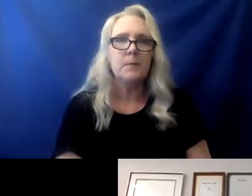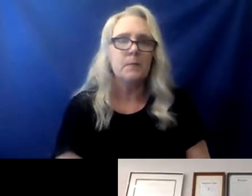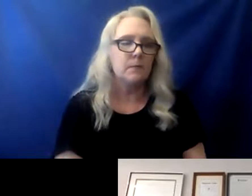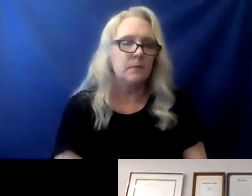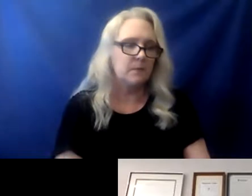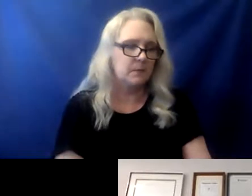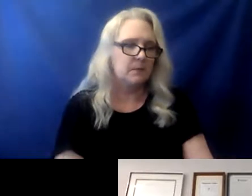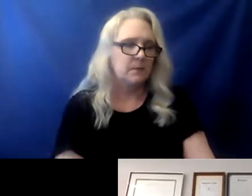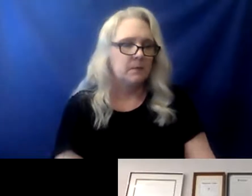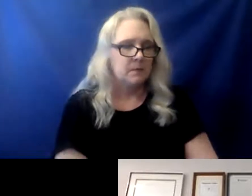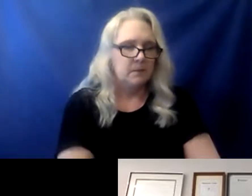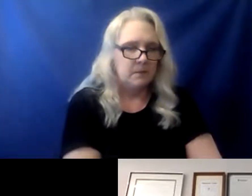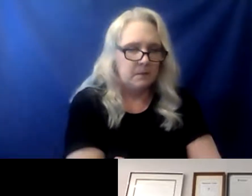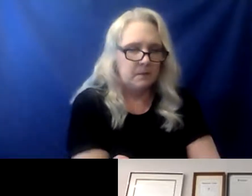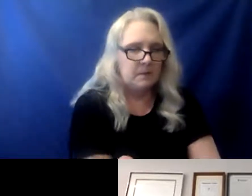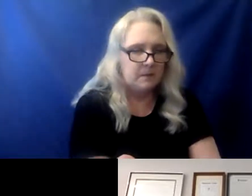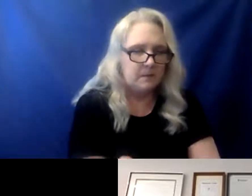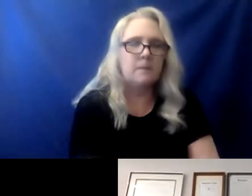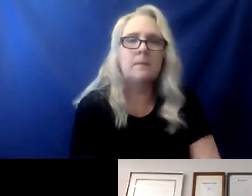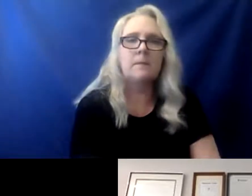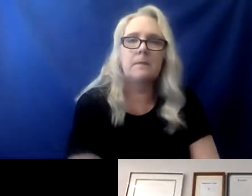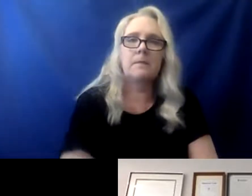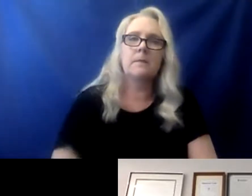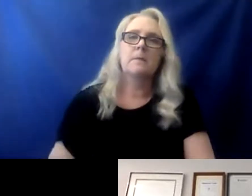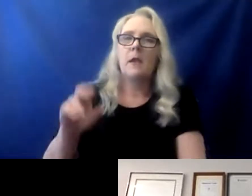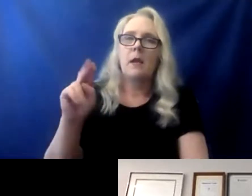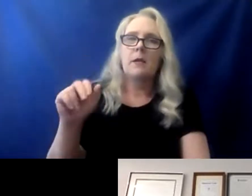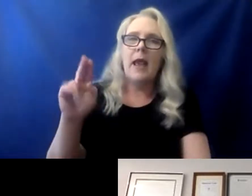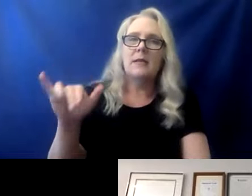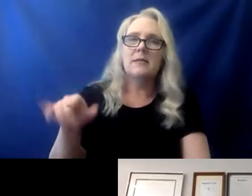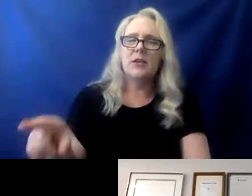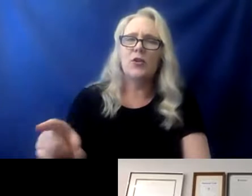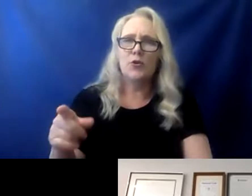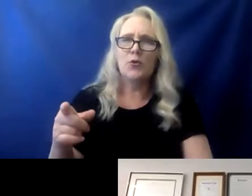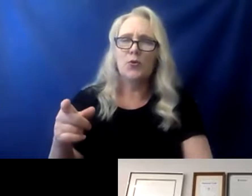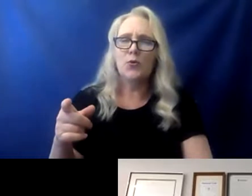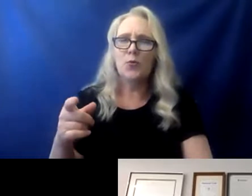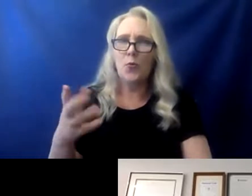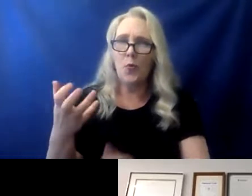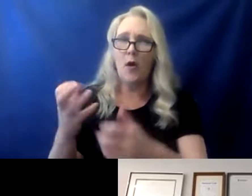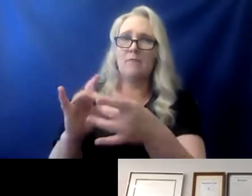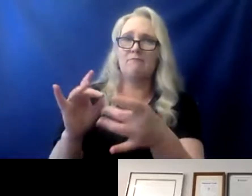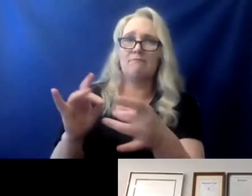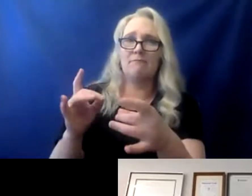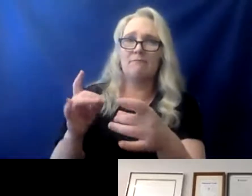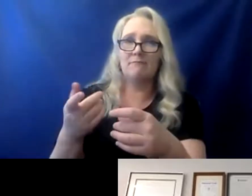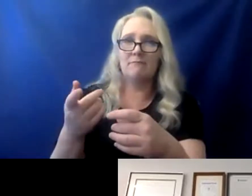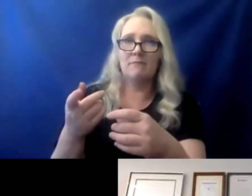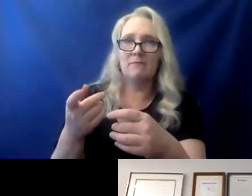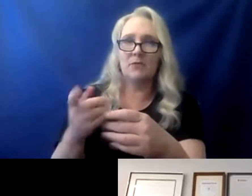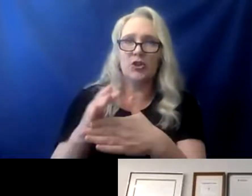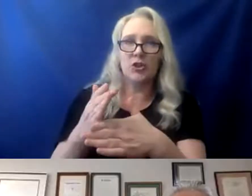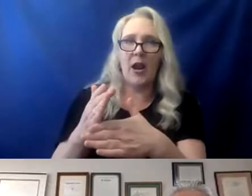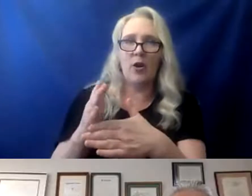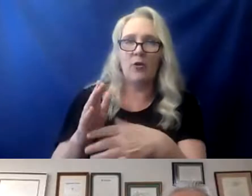Nancy, I know you had some thoughtful questions about process and purpose. Would you like to share some of those with the group?